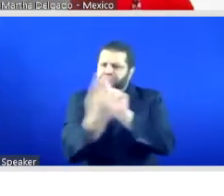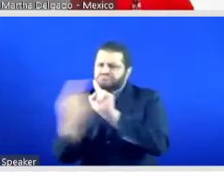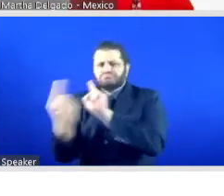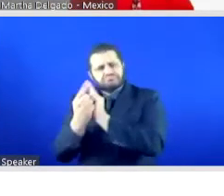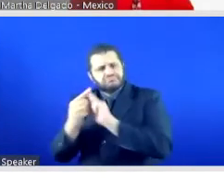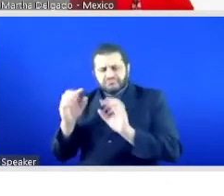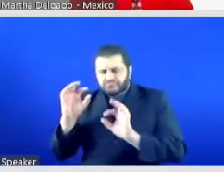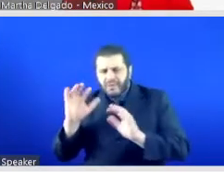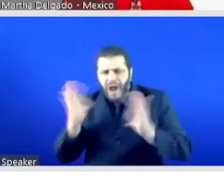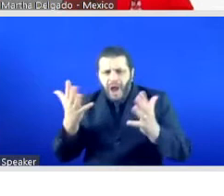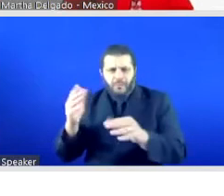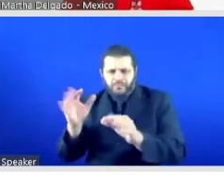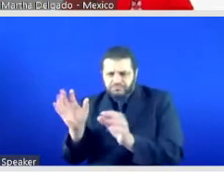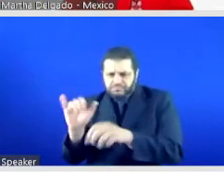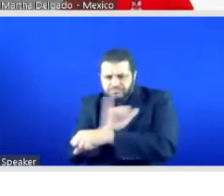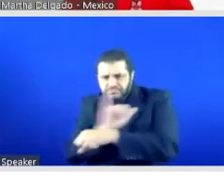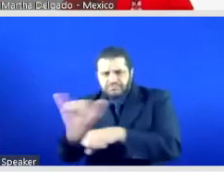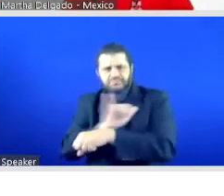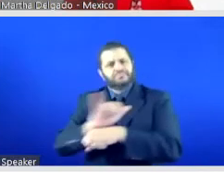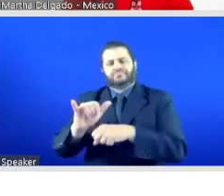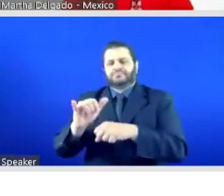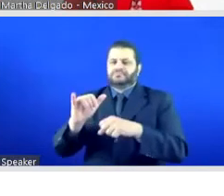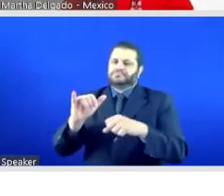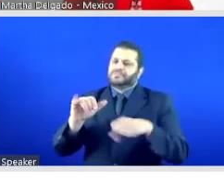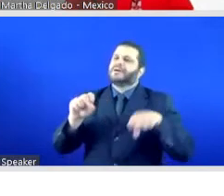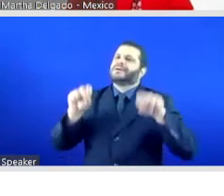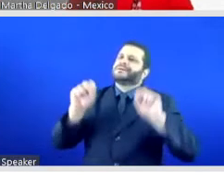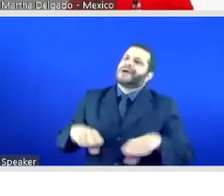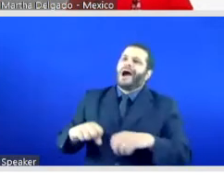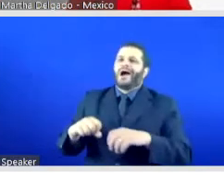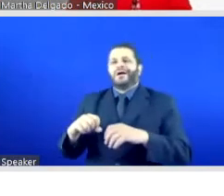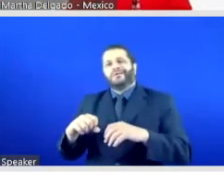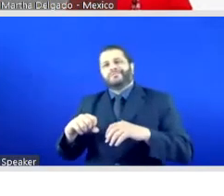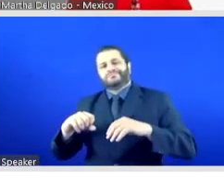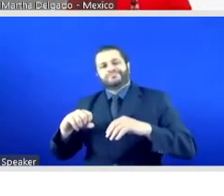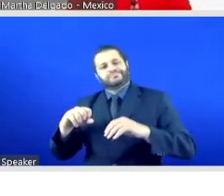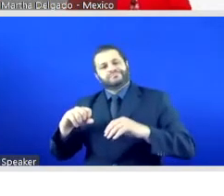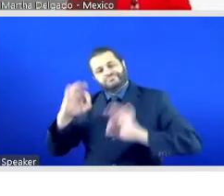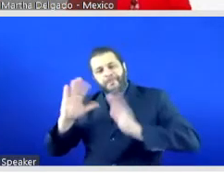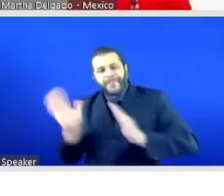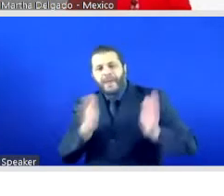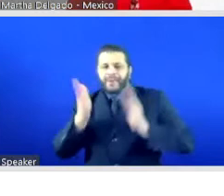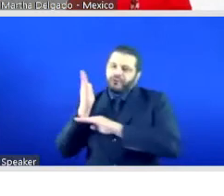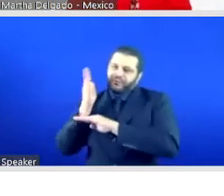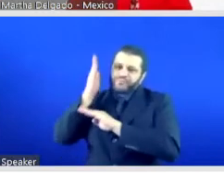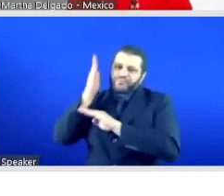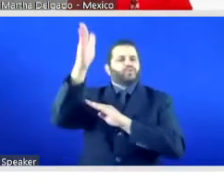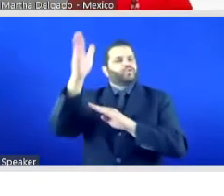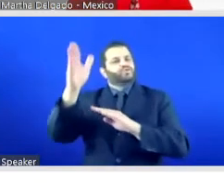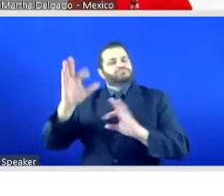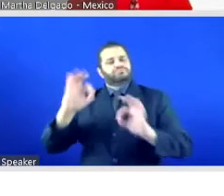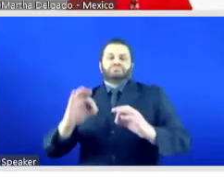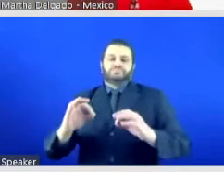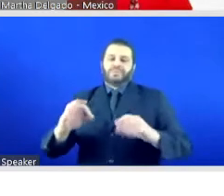que también podamos generar cambios hacia el futuro para poder garantizar la sobrevivencia de la humanidad. Muchísimas gracias.